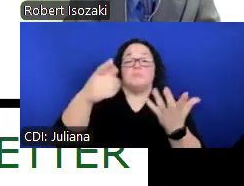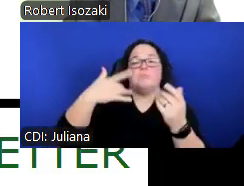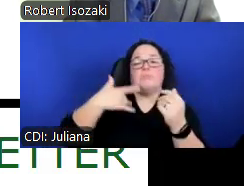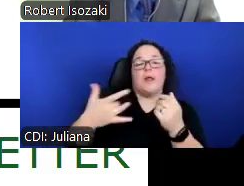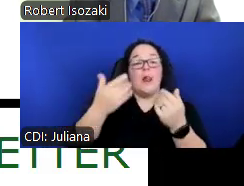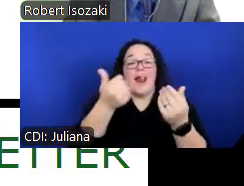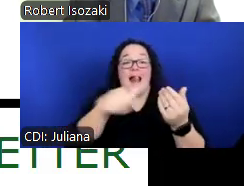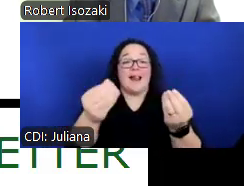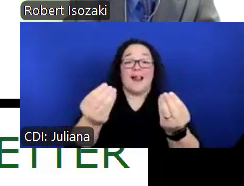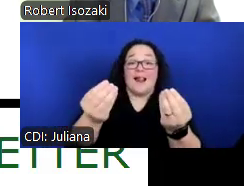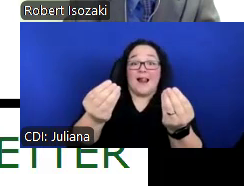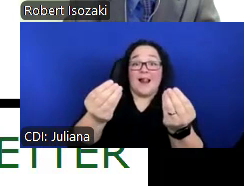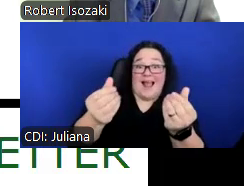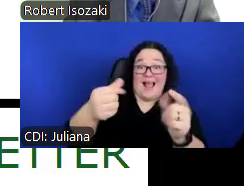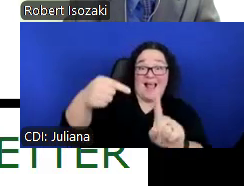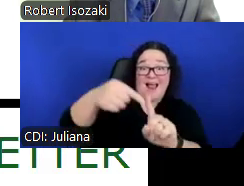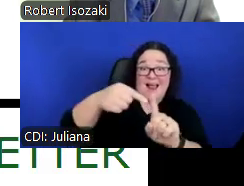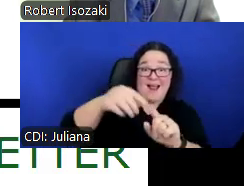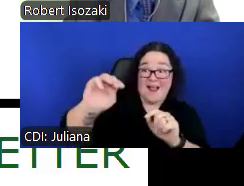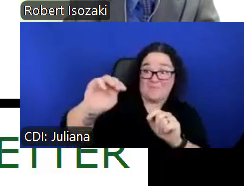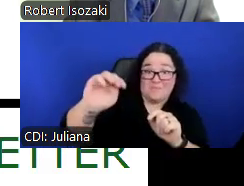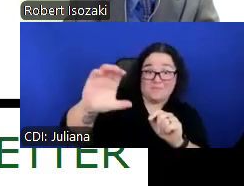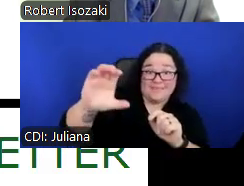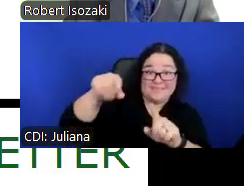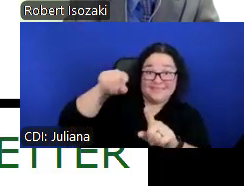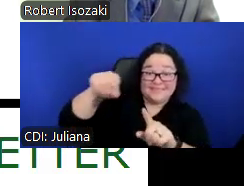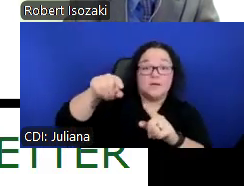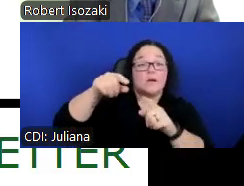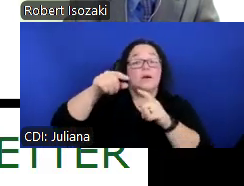and Taxation Code allows us to adjust it.